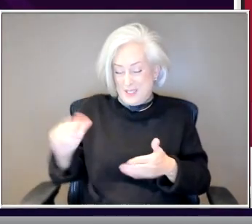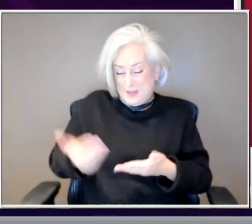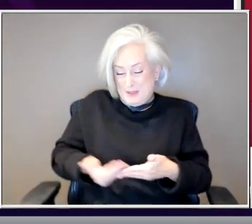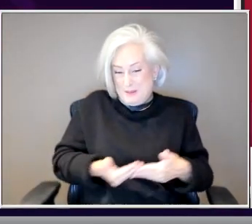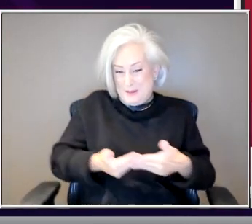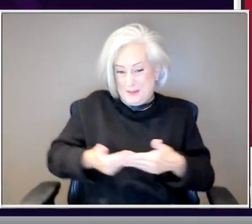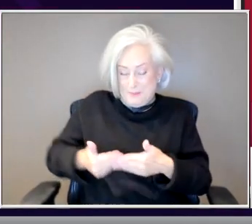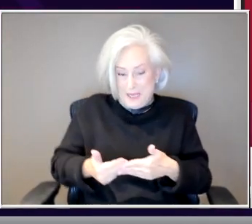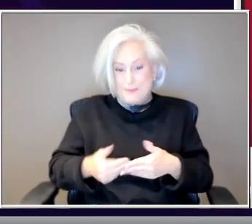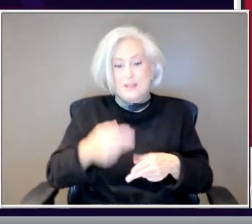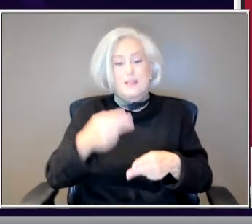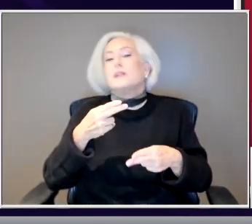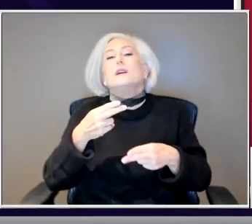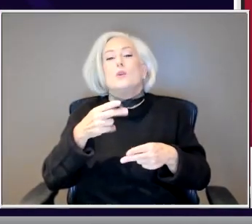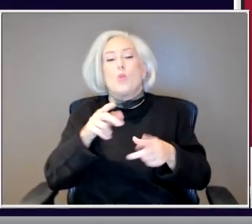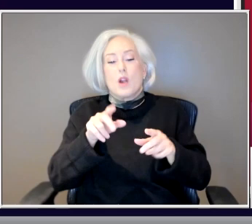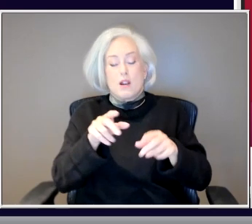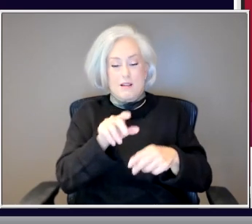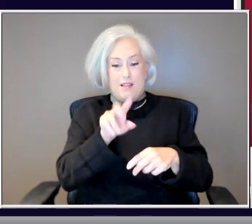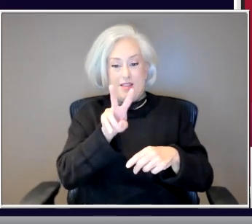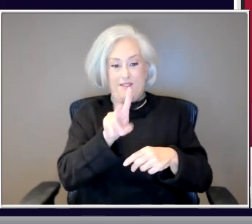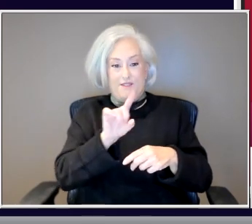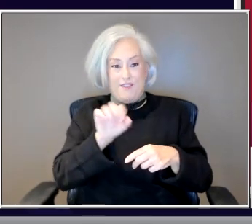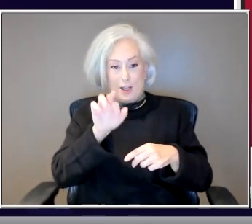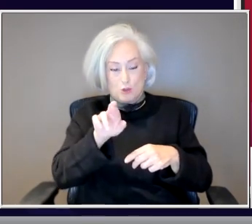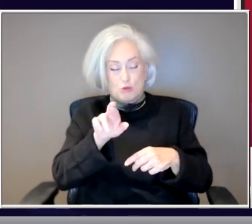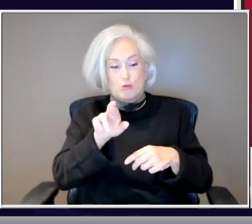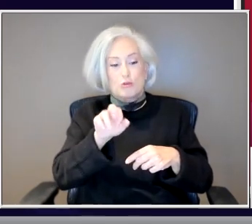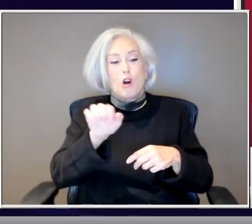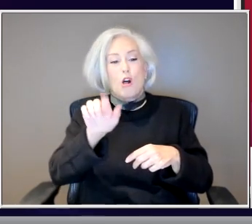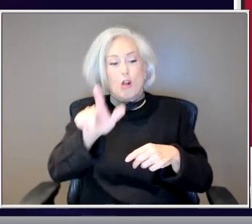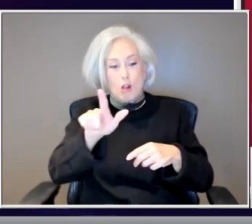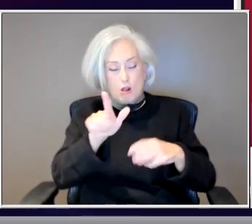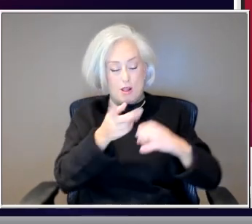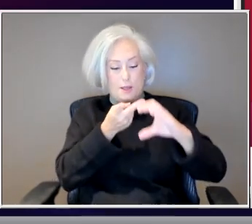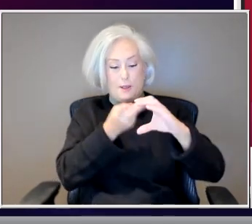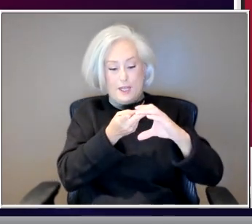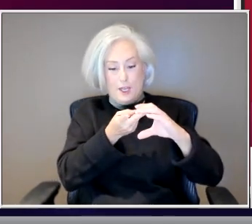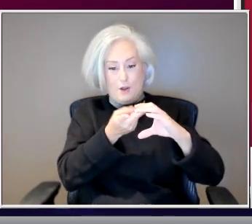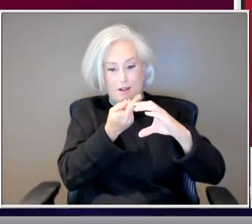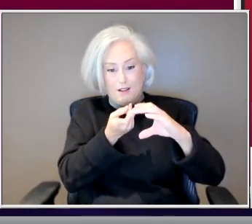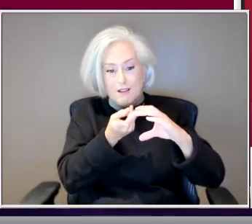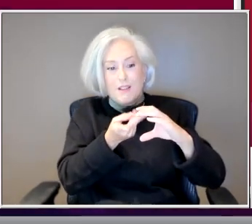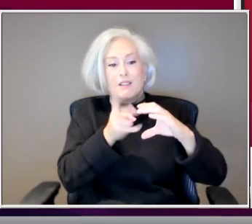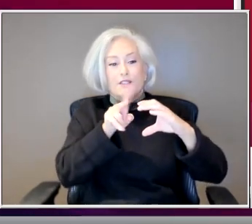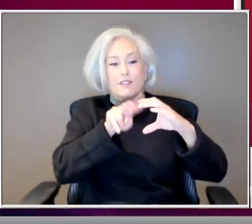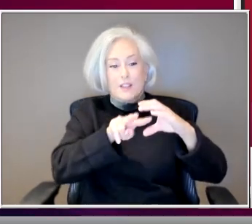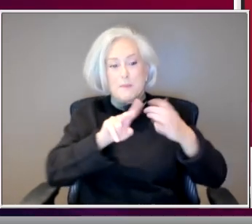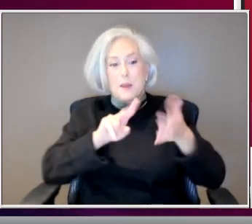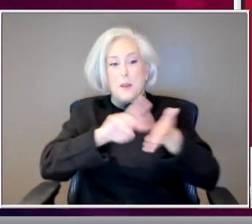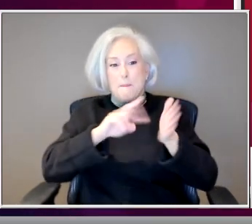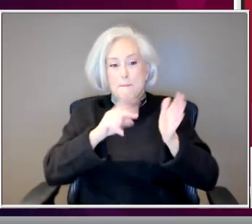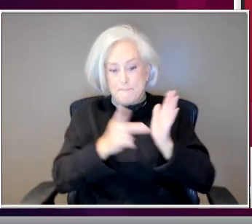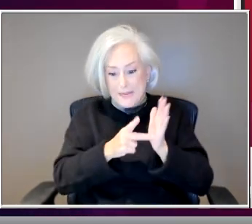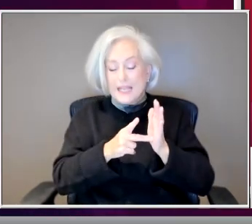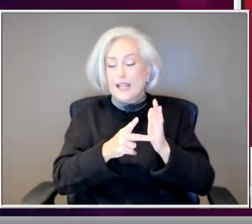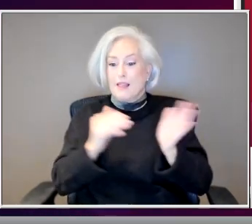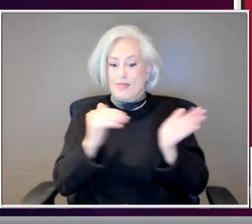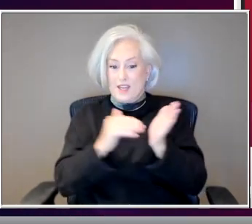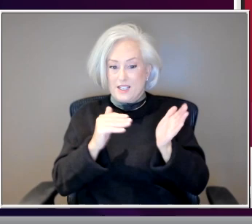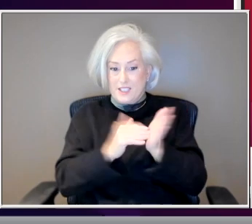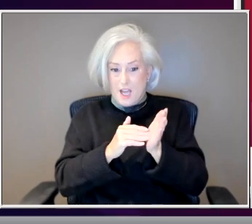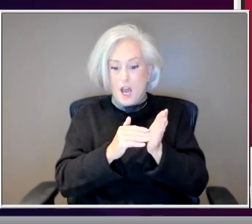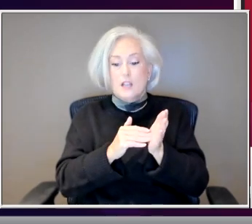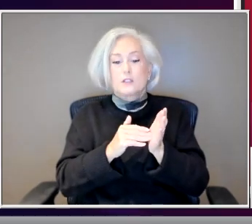surgery where the surgeon will create what we call baffles, which are tunnels that reroute the blood flow so that